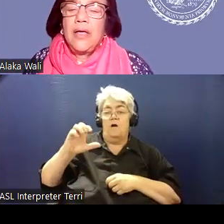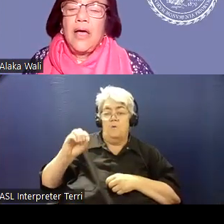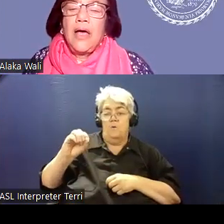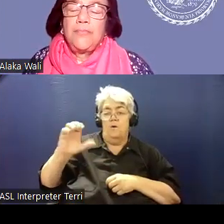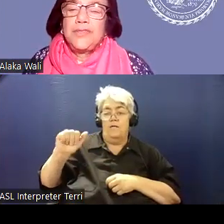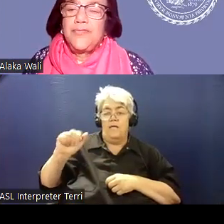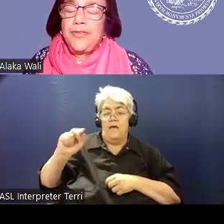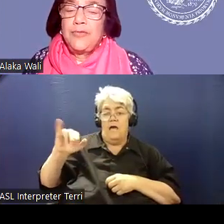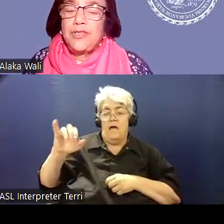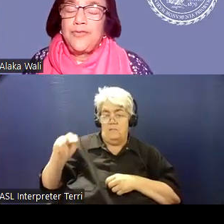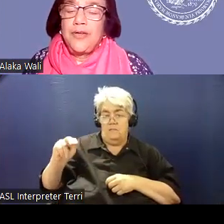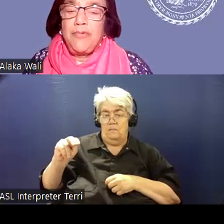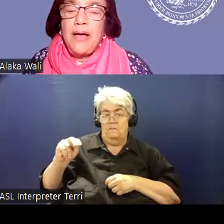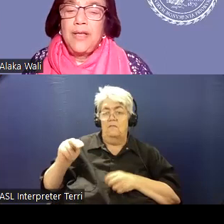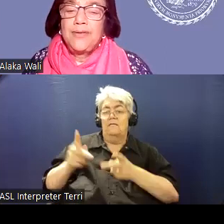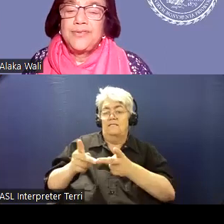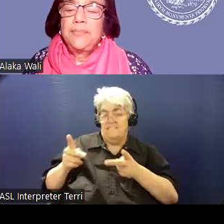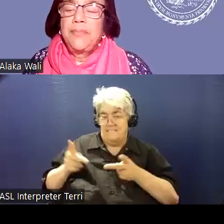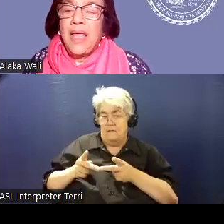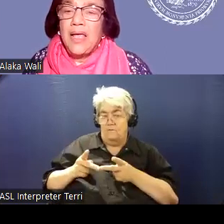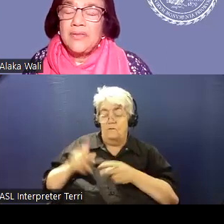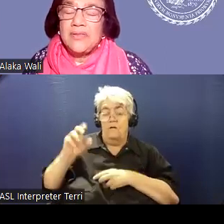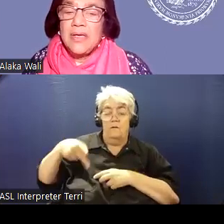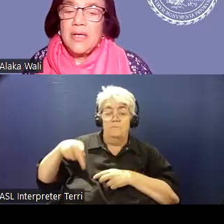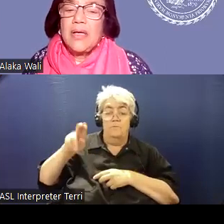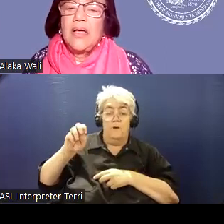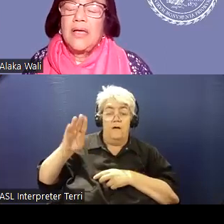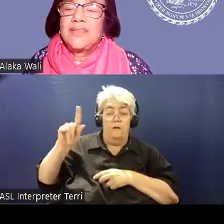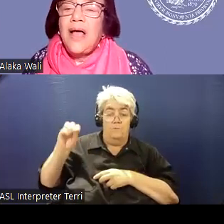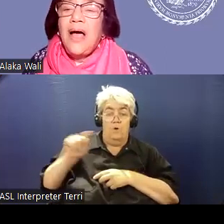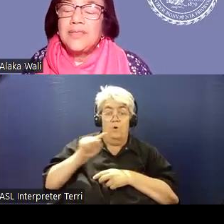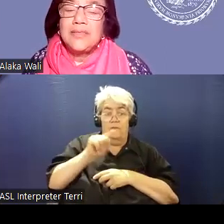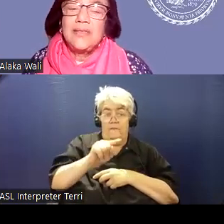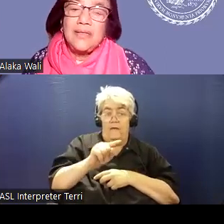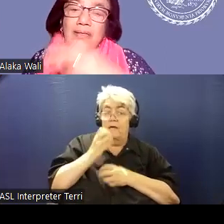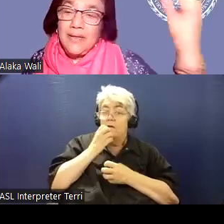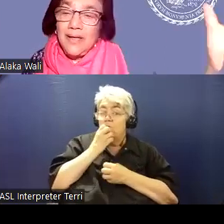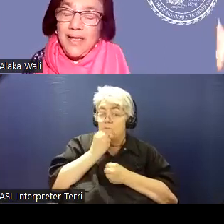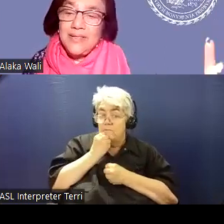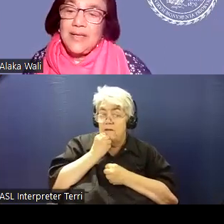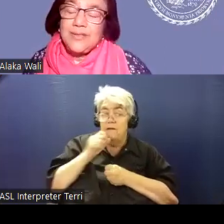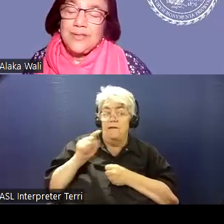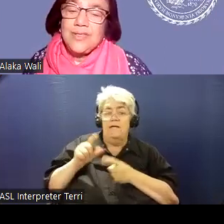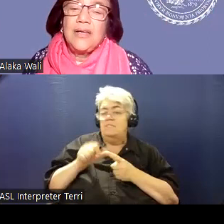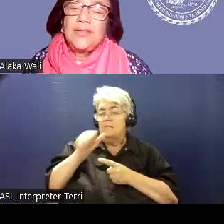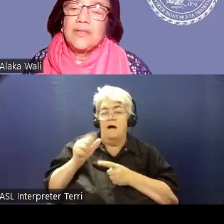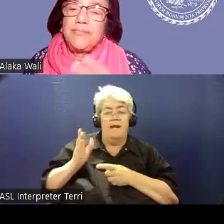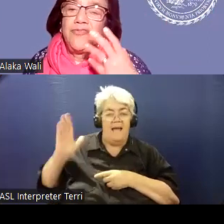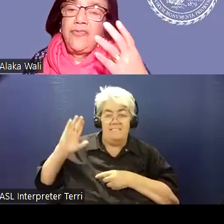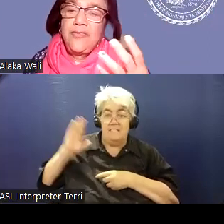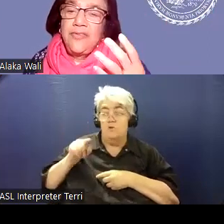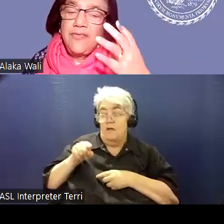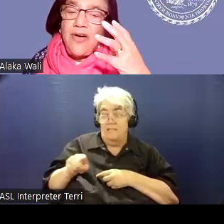site, which for the Pueblos remains, it's not just an ancestor site, it's